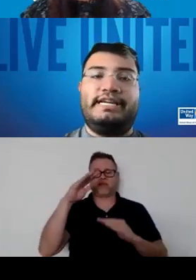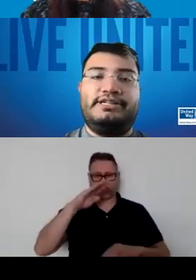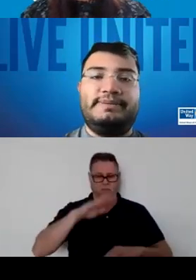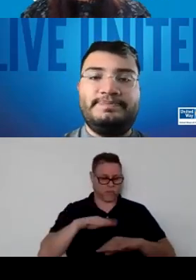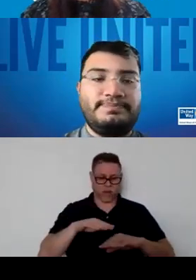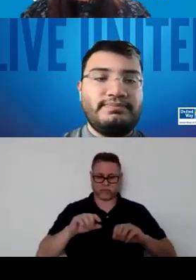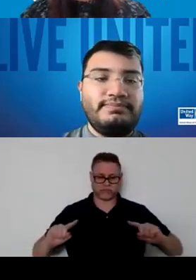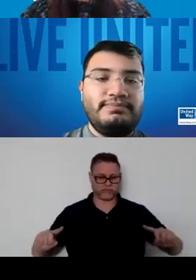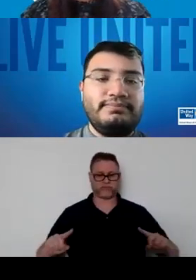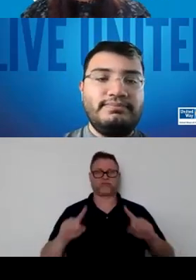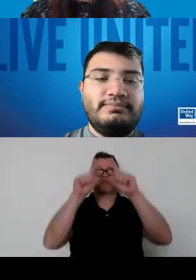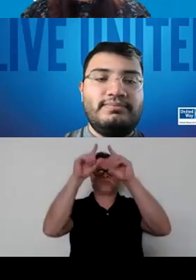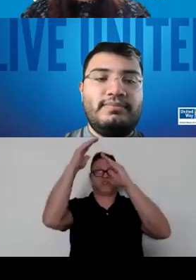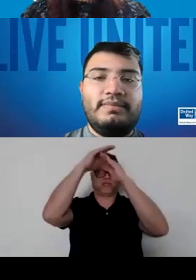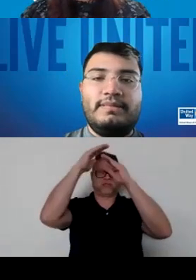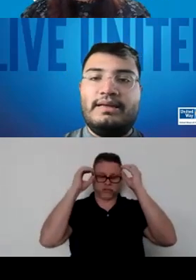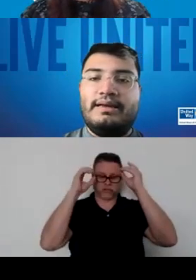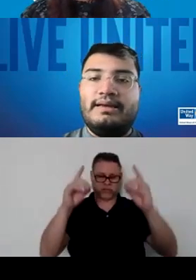of Education.